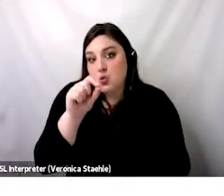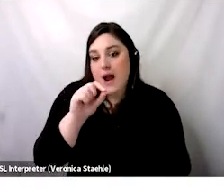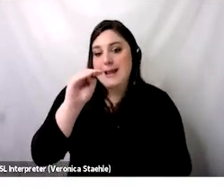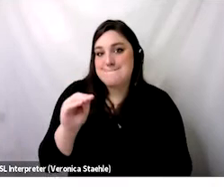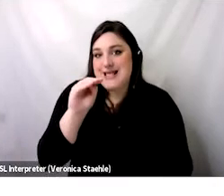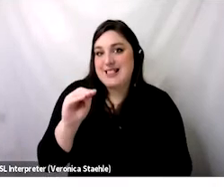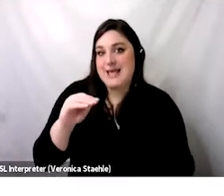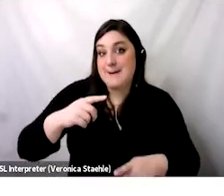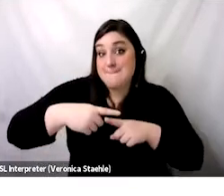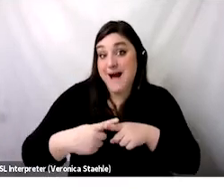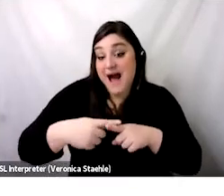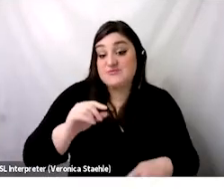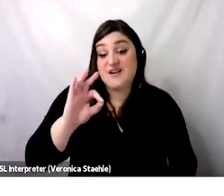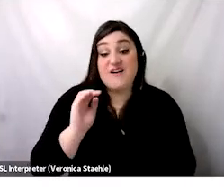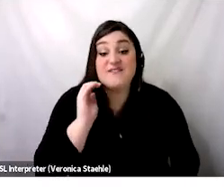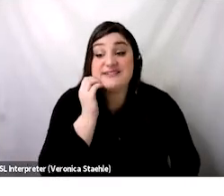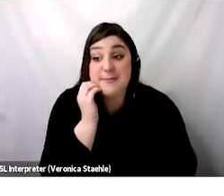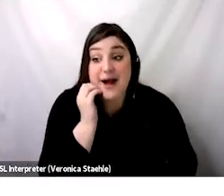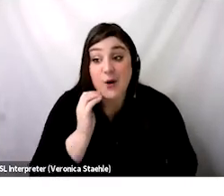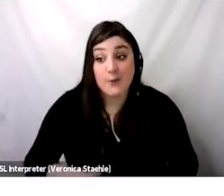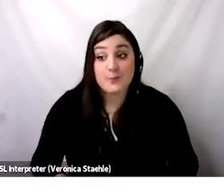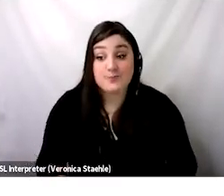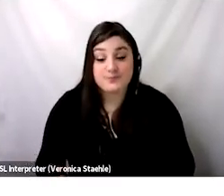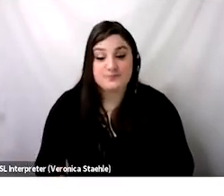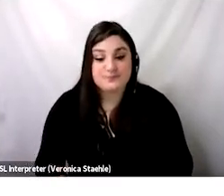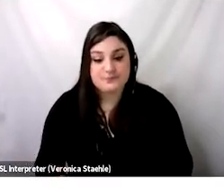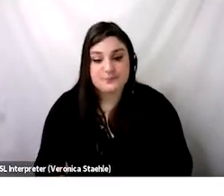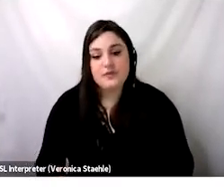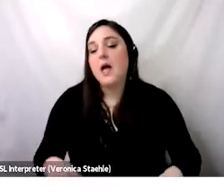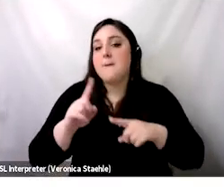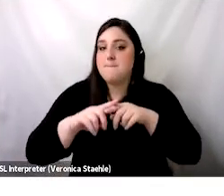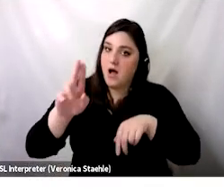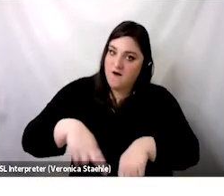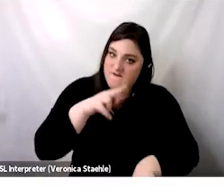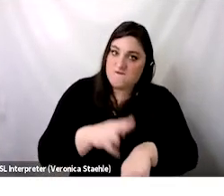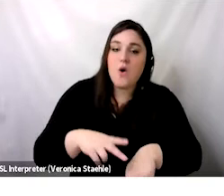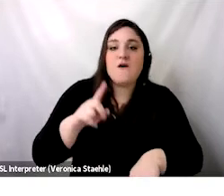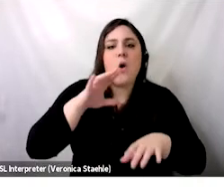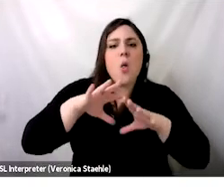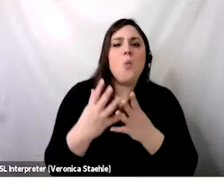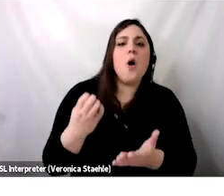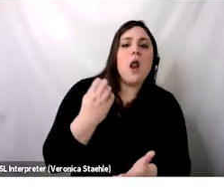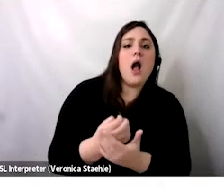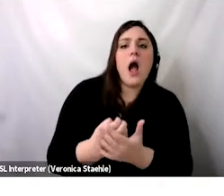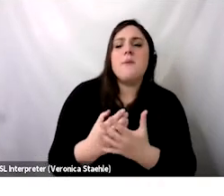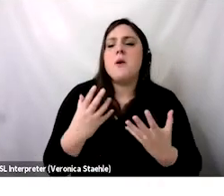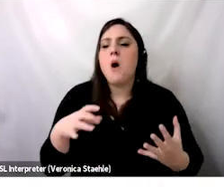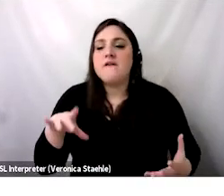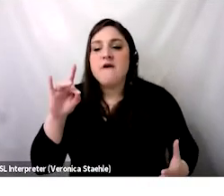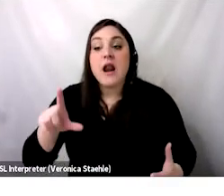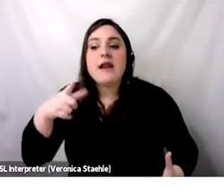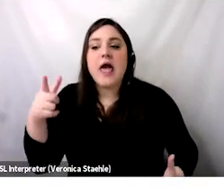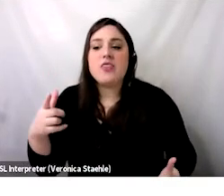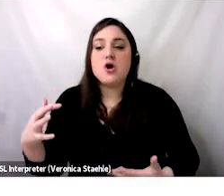economy continued to grow, they were always looking for the next cash crop. And those would